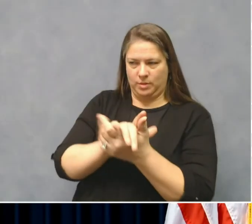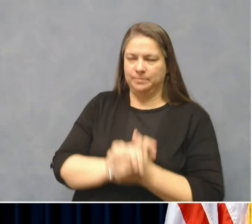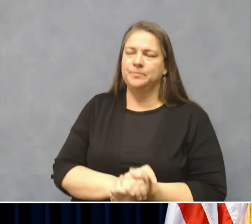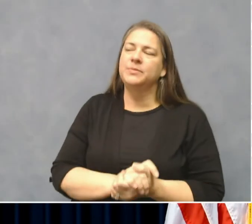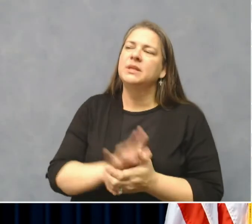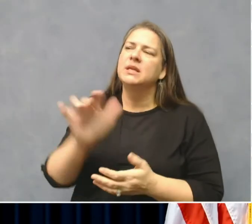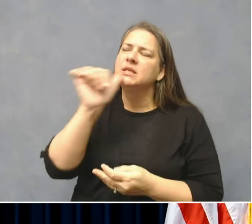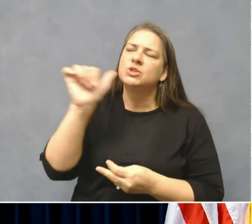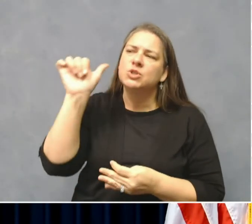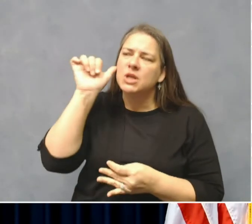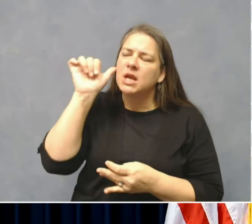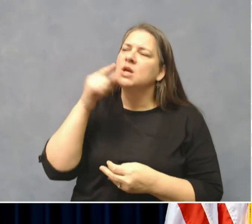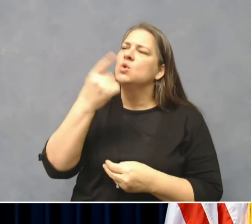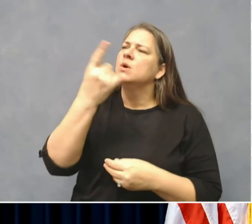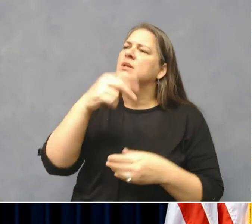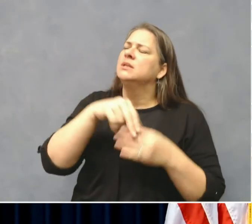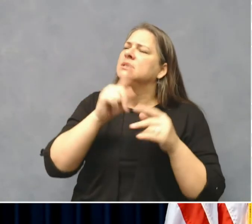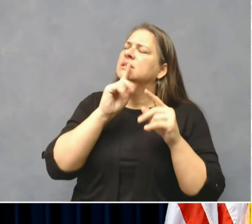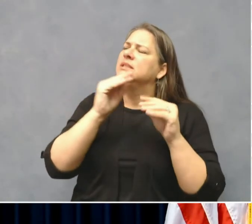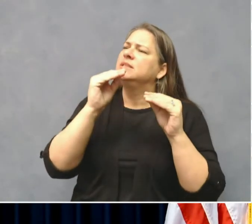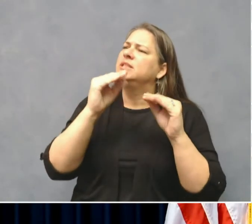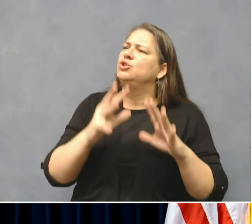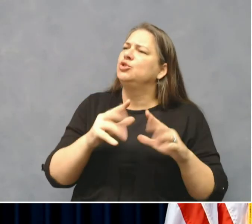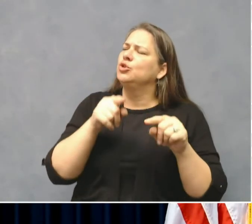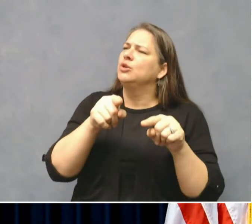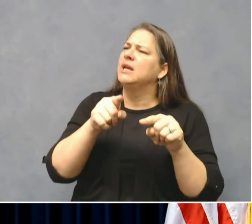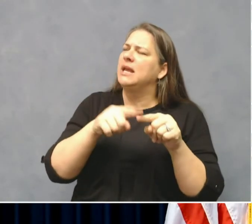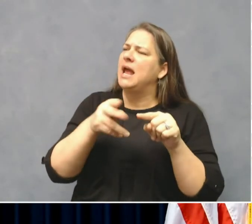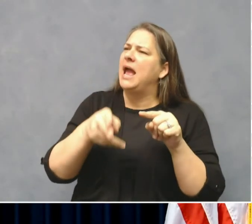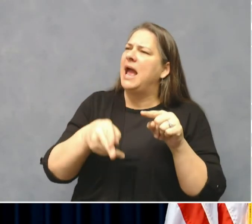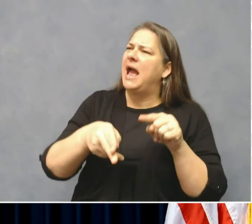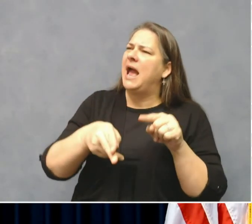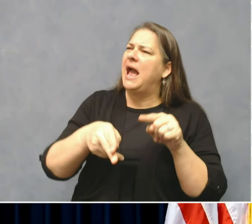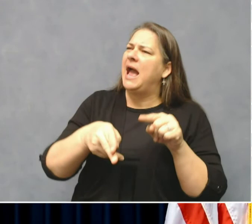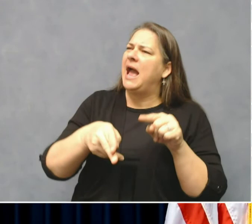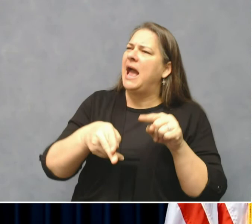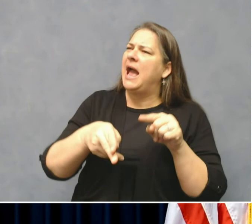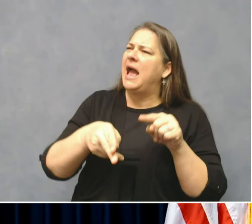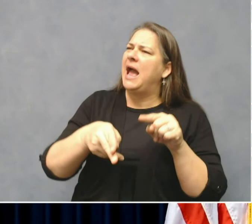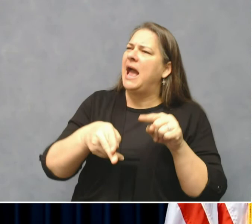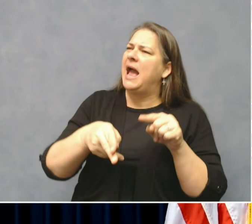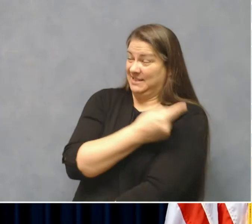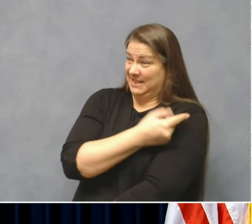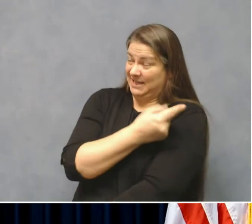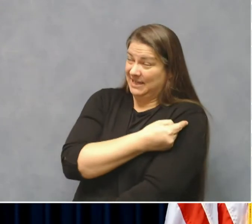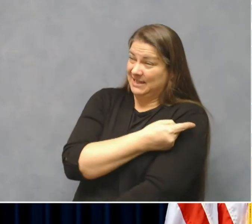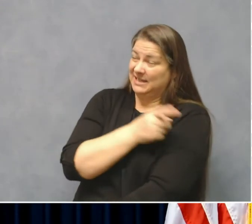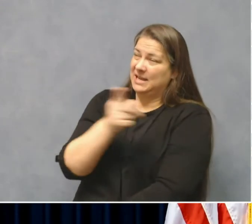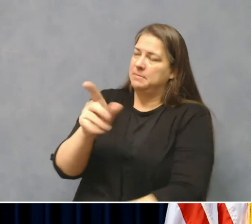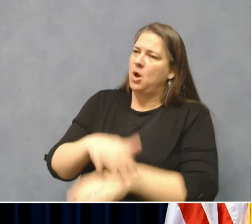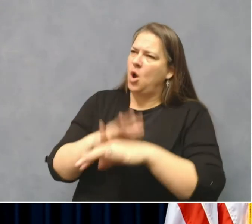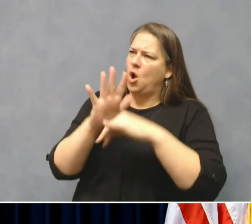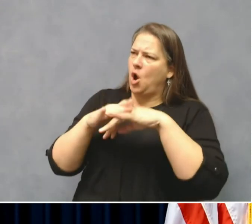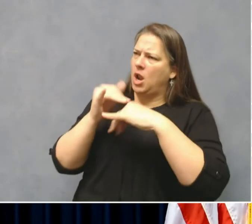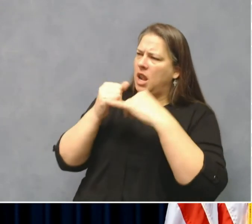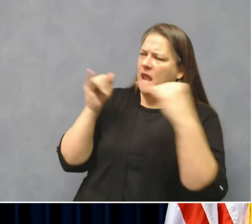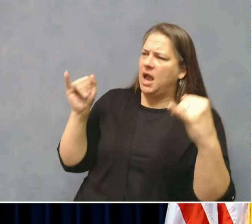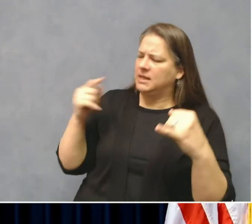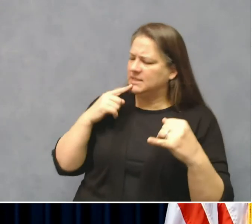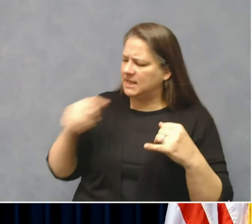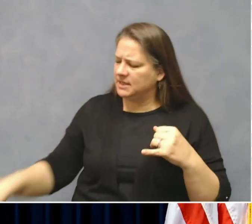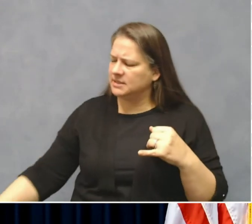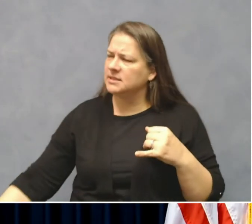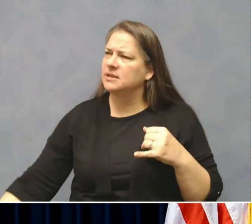slide show teachers in a real high priority area for getting in phase 2